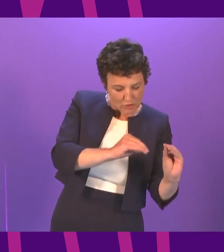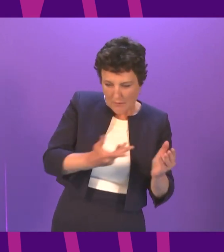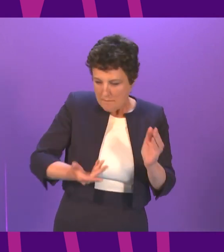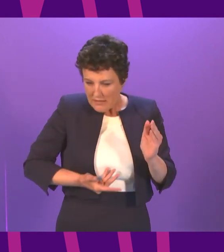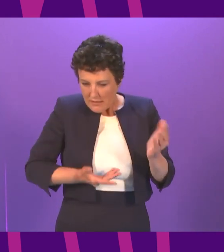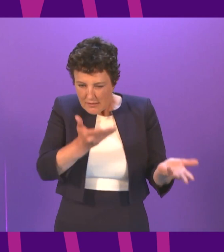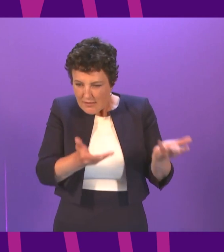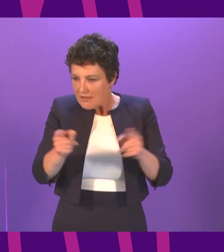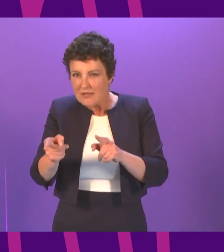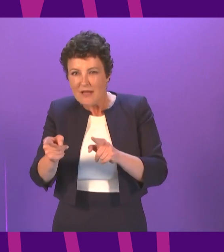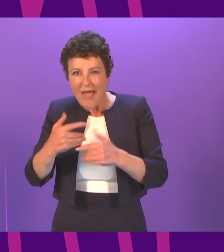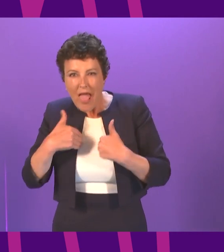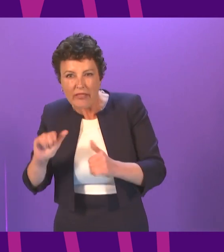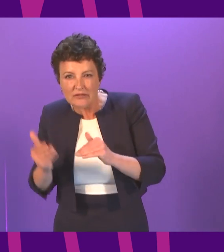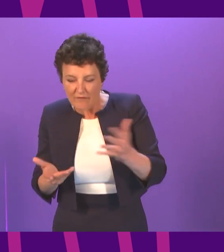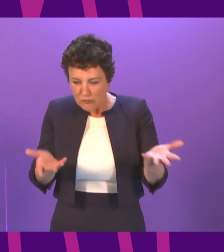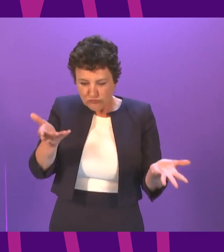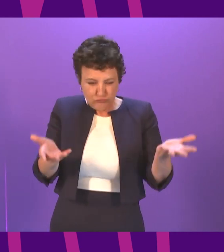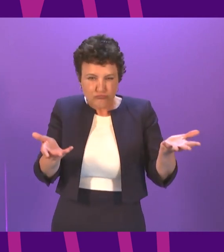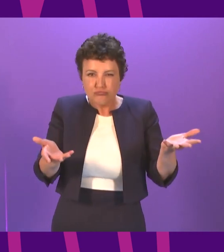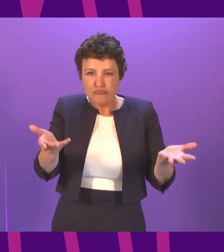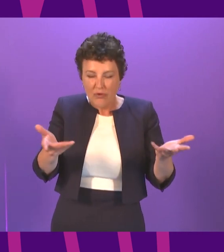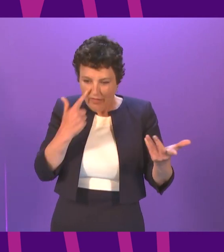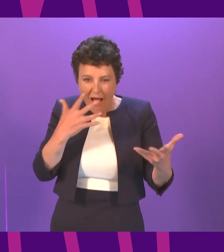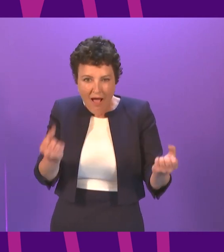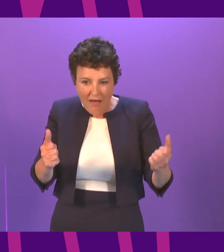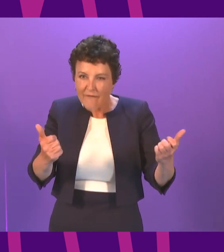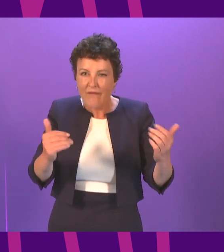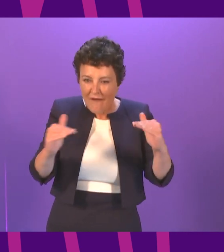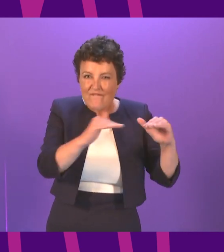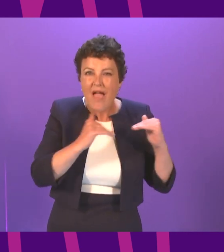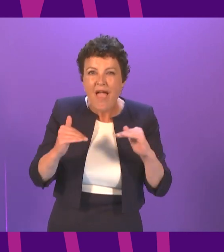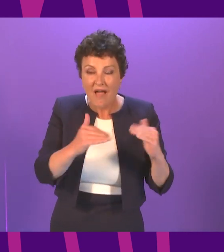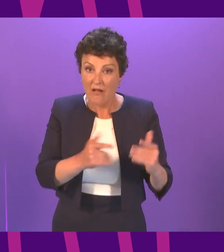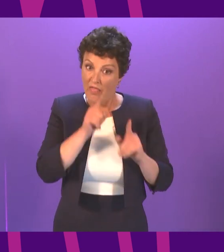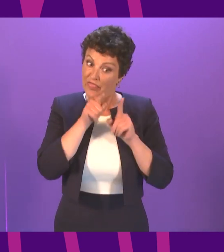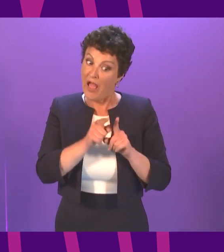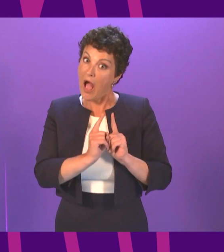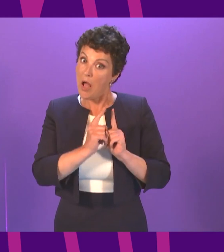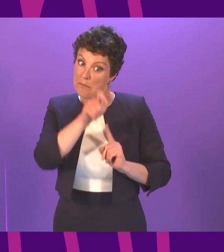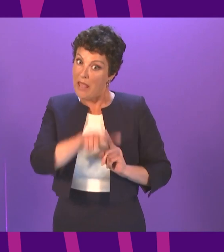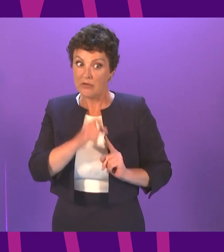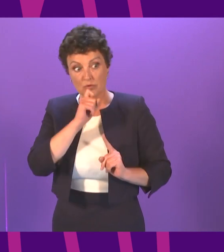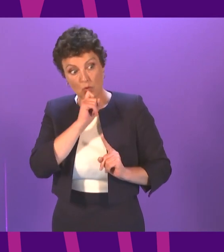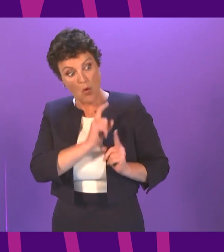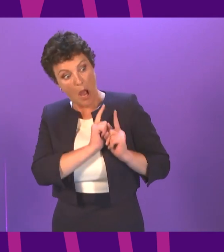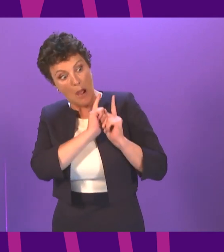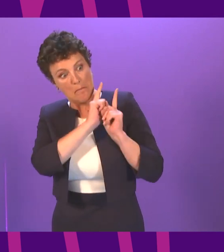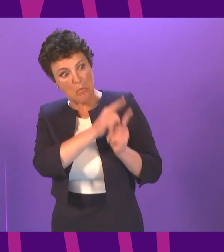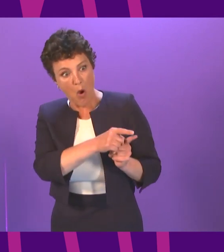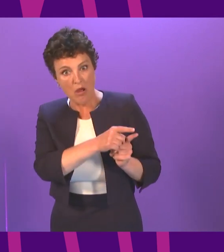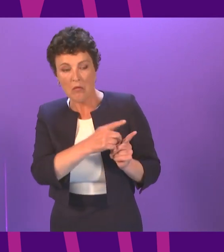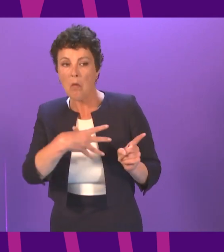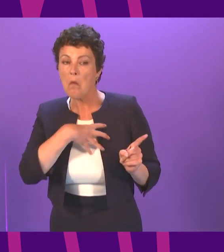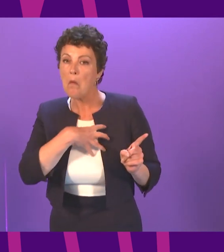business and many other areas of our life. That appointment would be a powerful signal of the